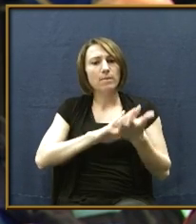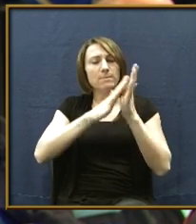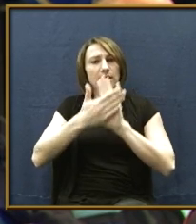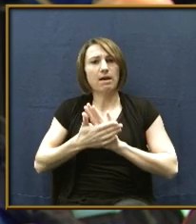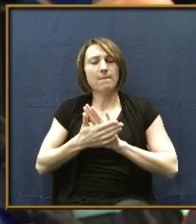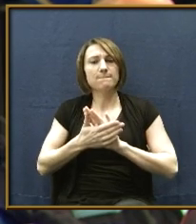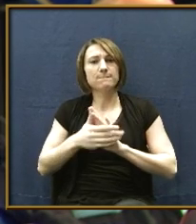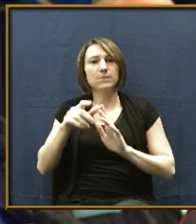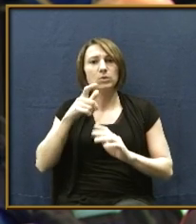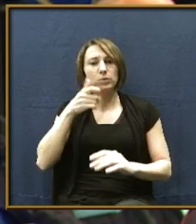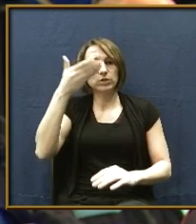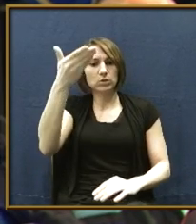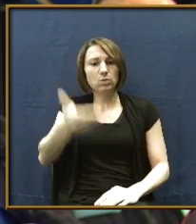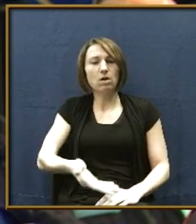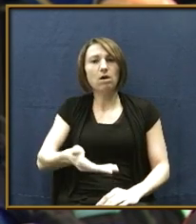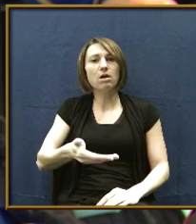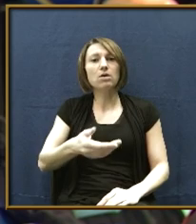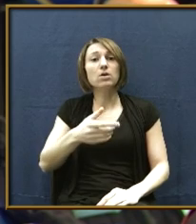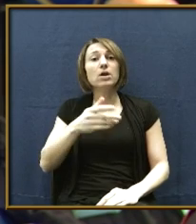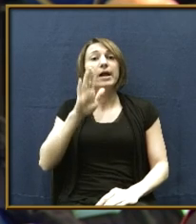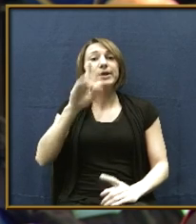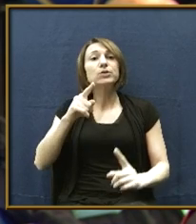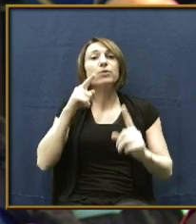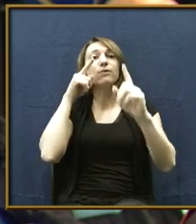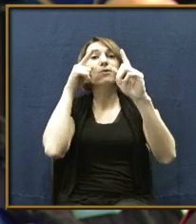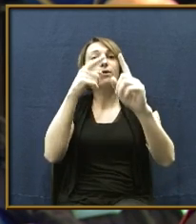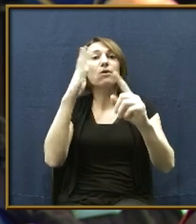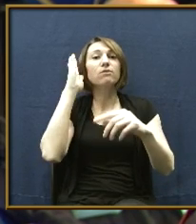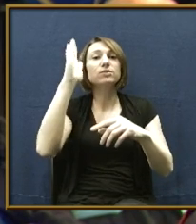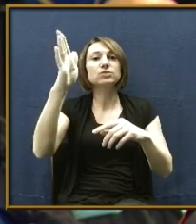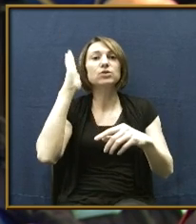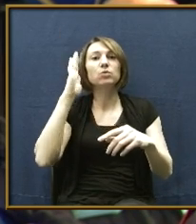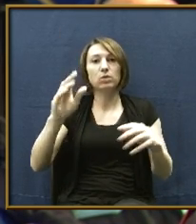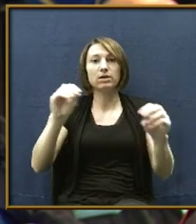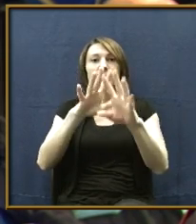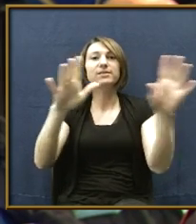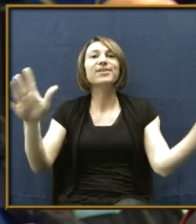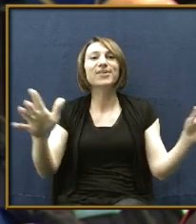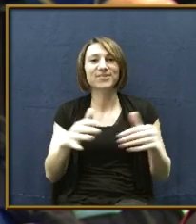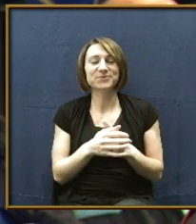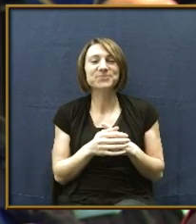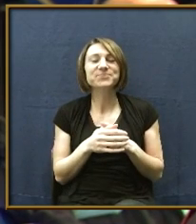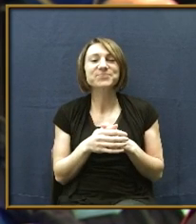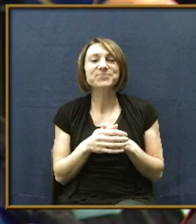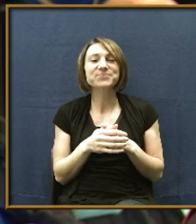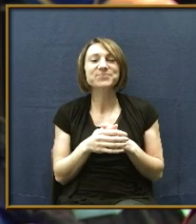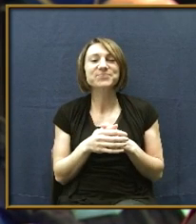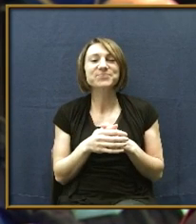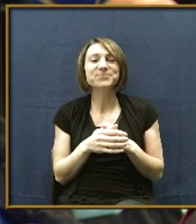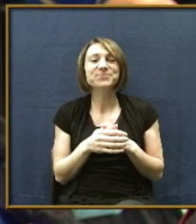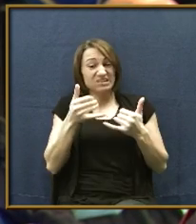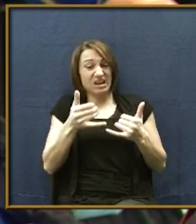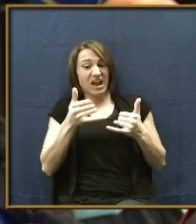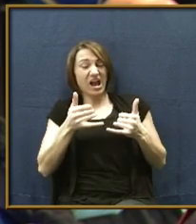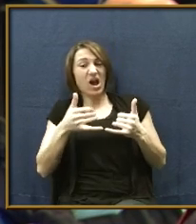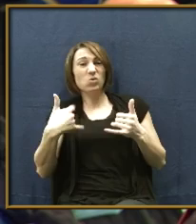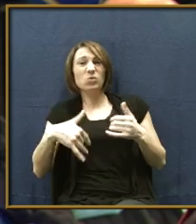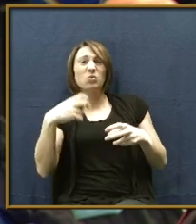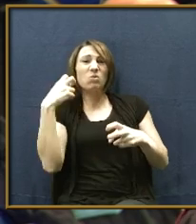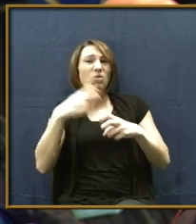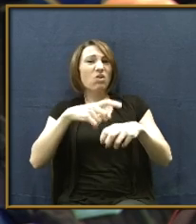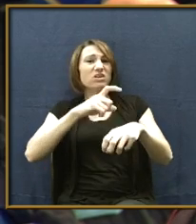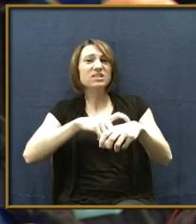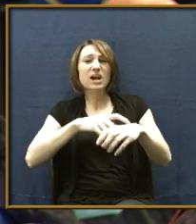what you're meant to do will become clear over time. Today we live in challenging times. Different.